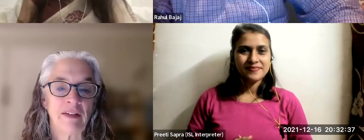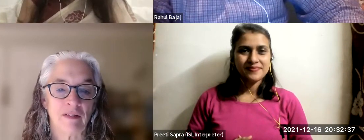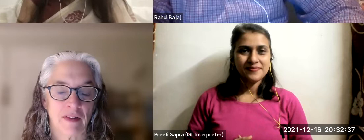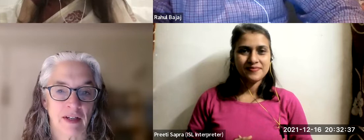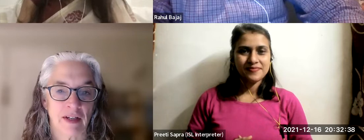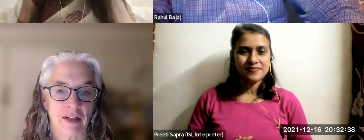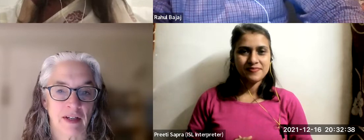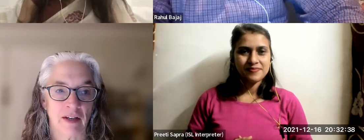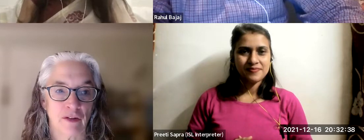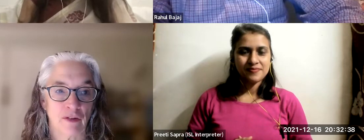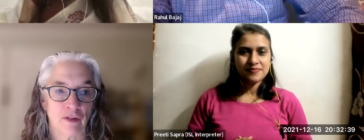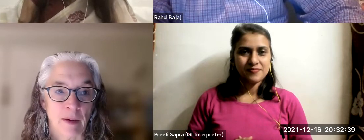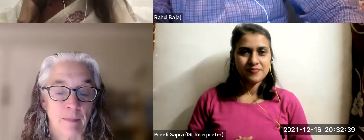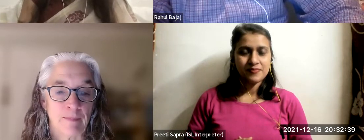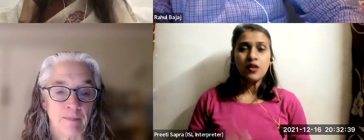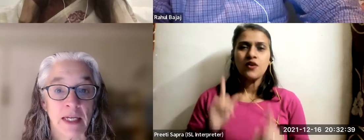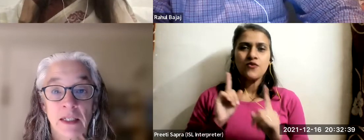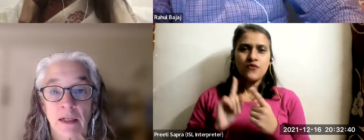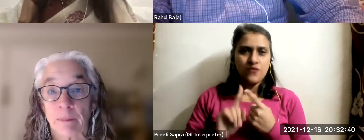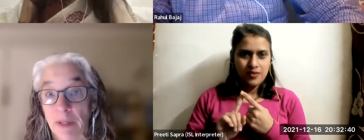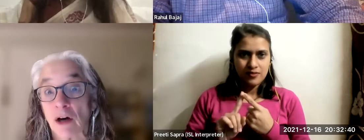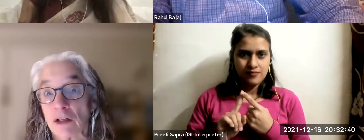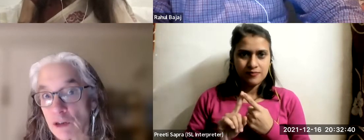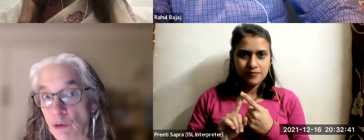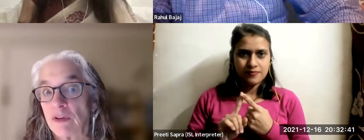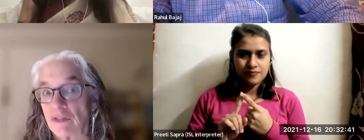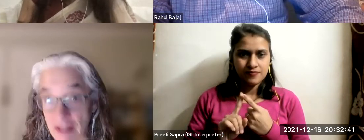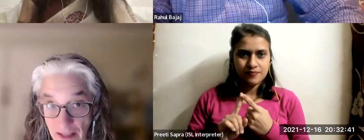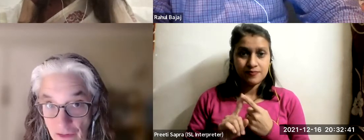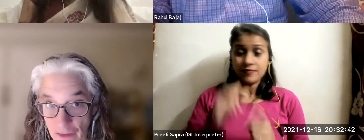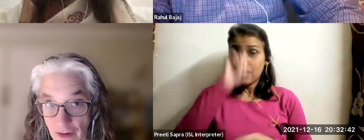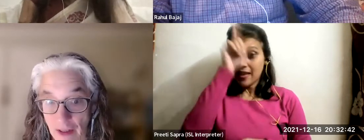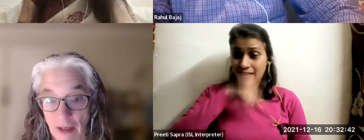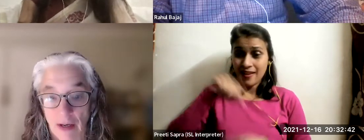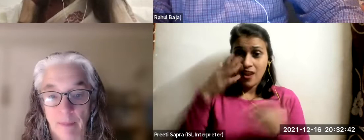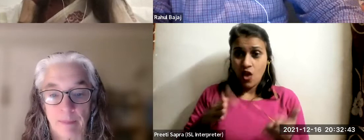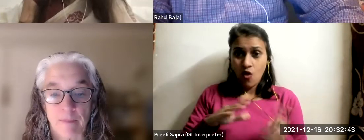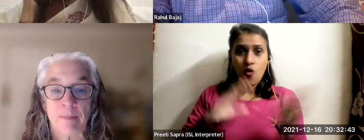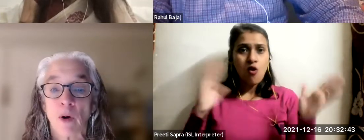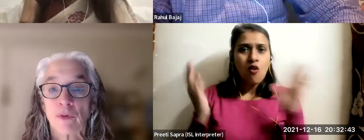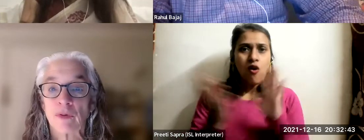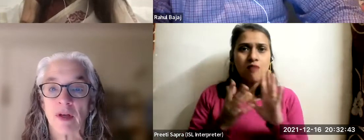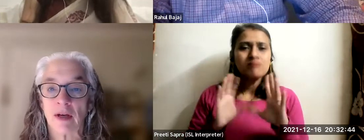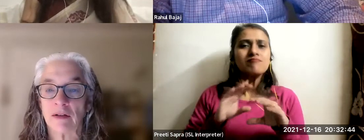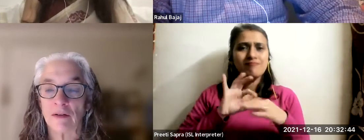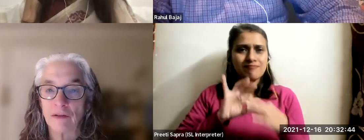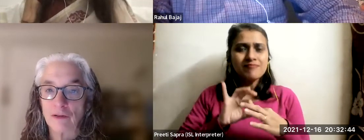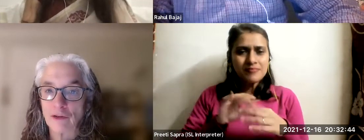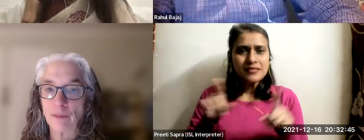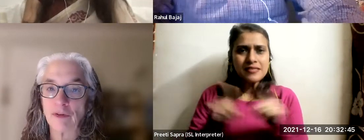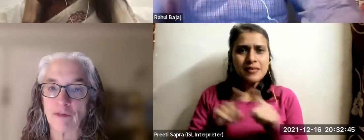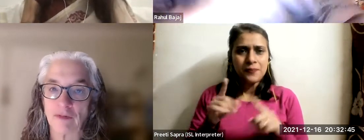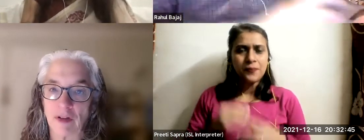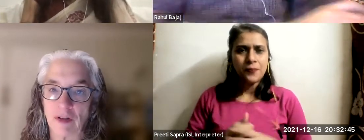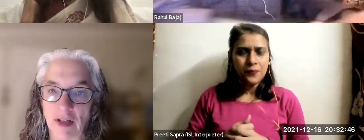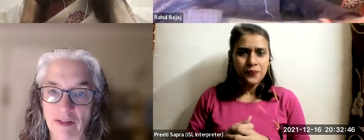One piece of this is India being on the global stage, both in